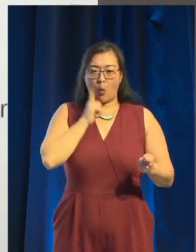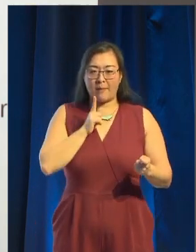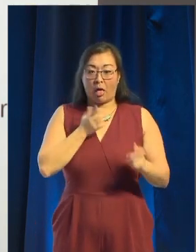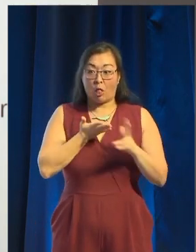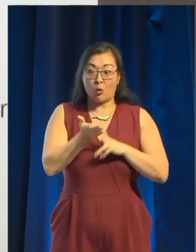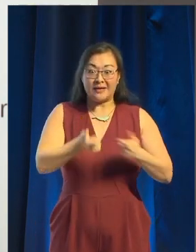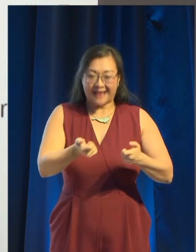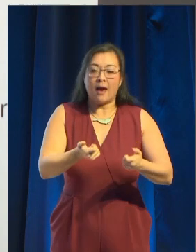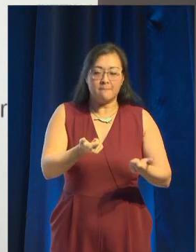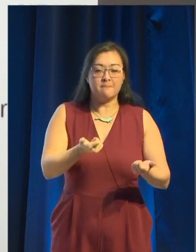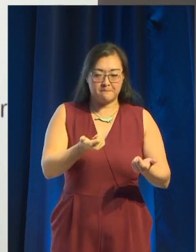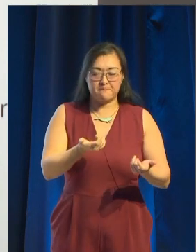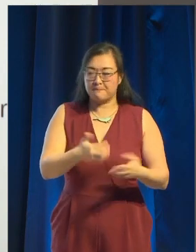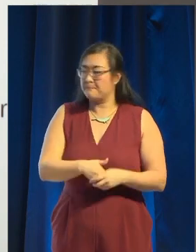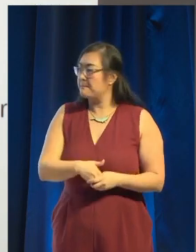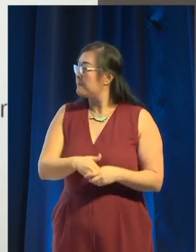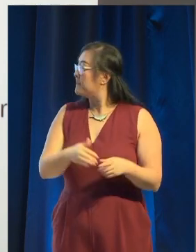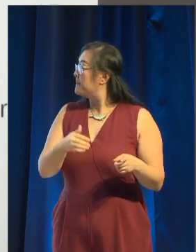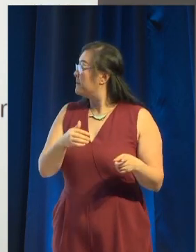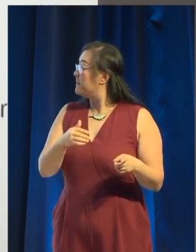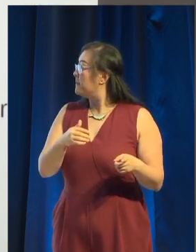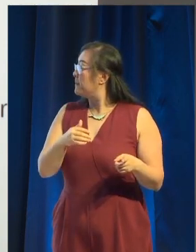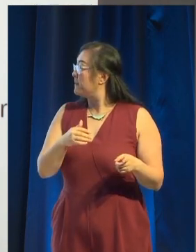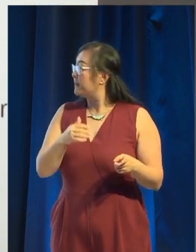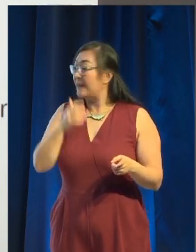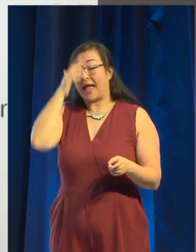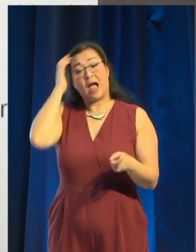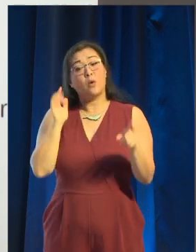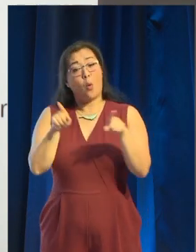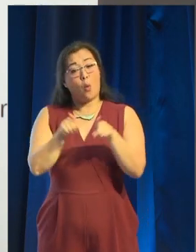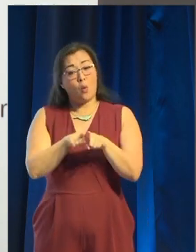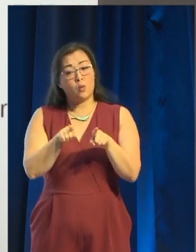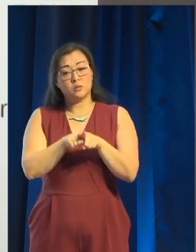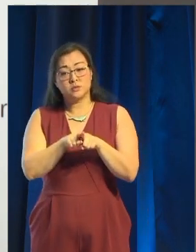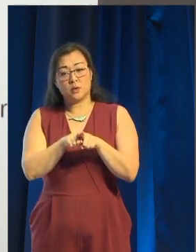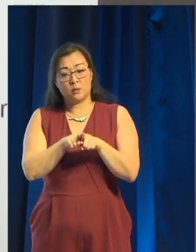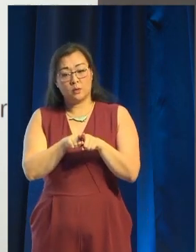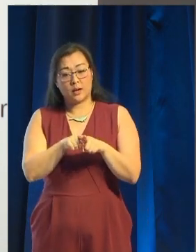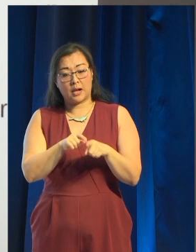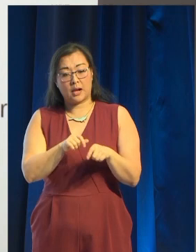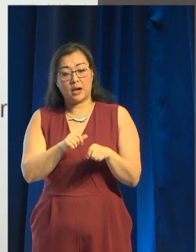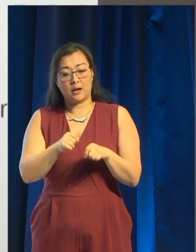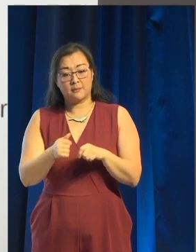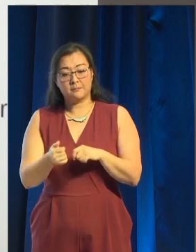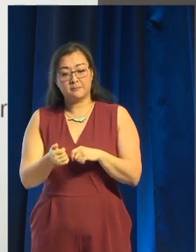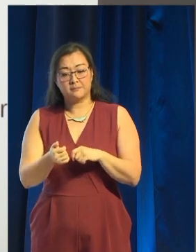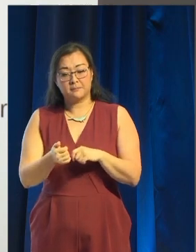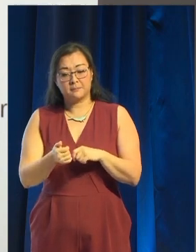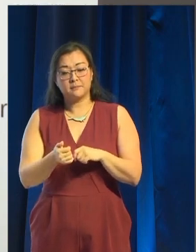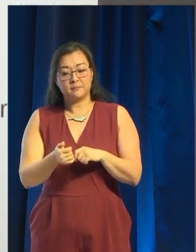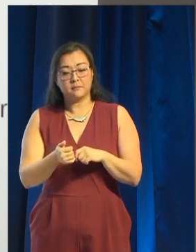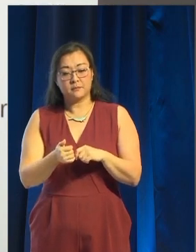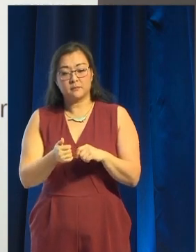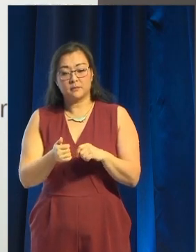the bishoujo could be seen also in their feminine counterparts, that means Otome games.